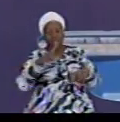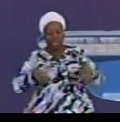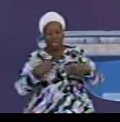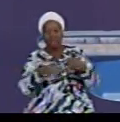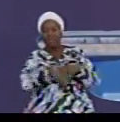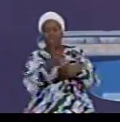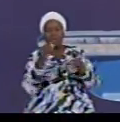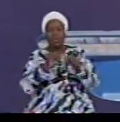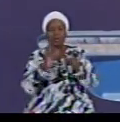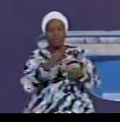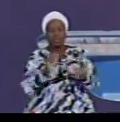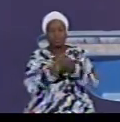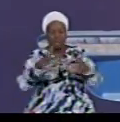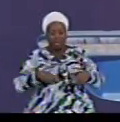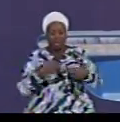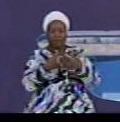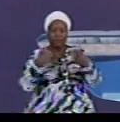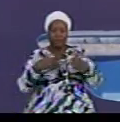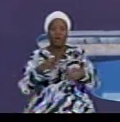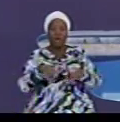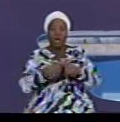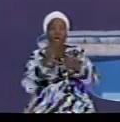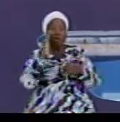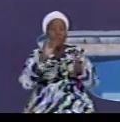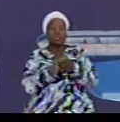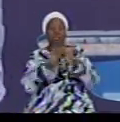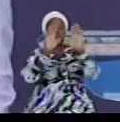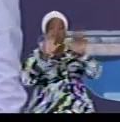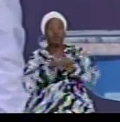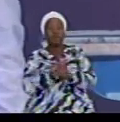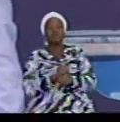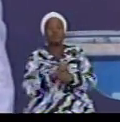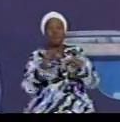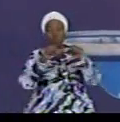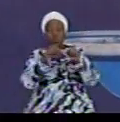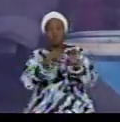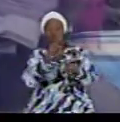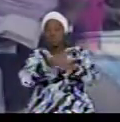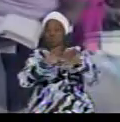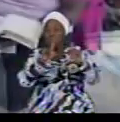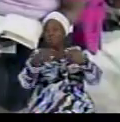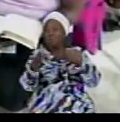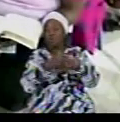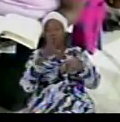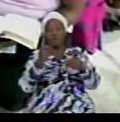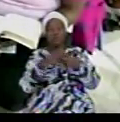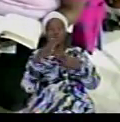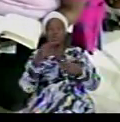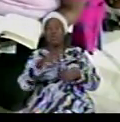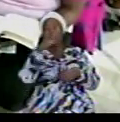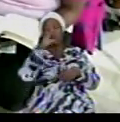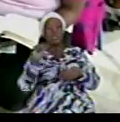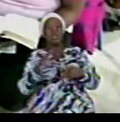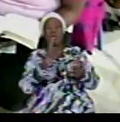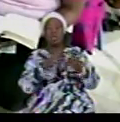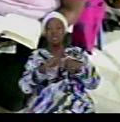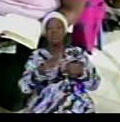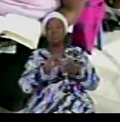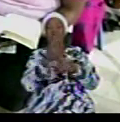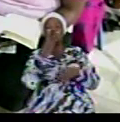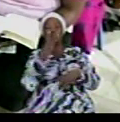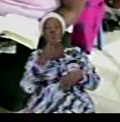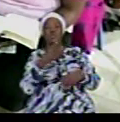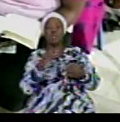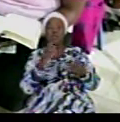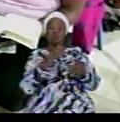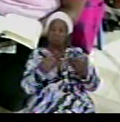life you were living before. How will the miracle last? You don't go back to the drunkenness and to the smoking,